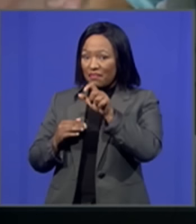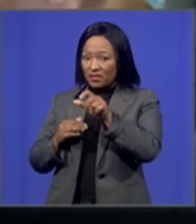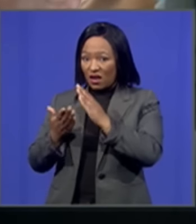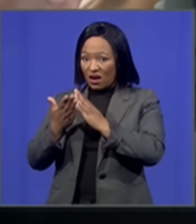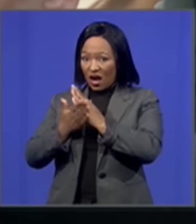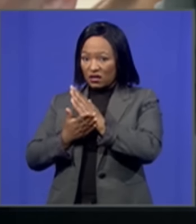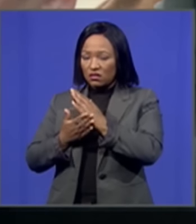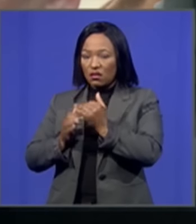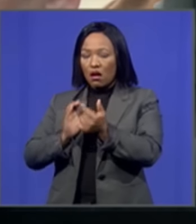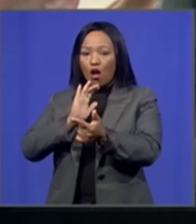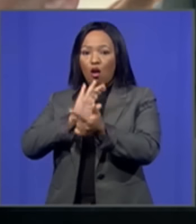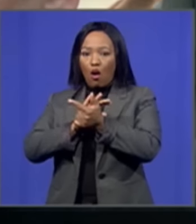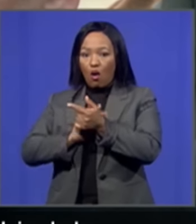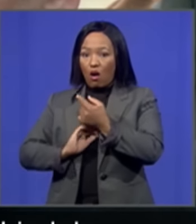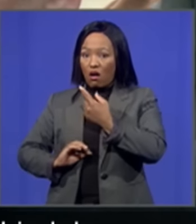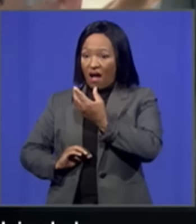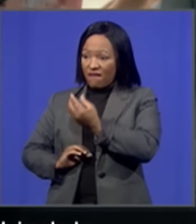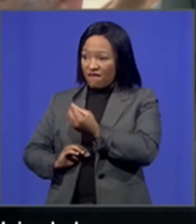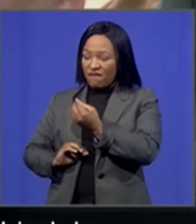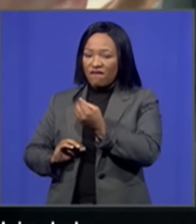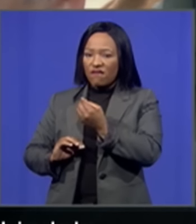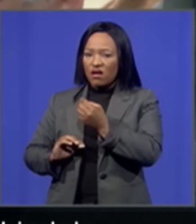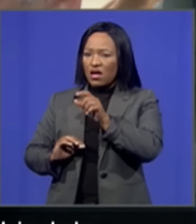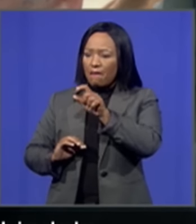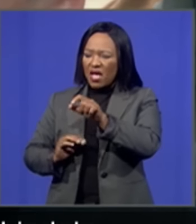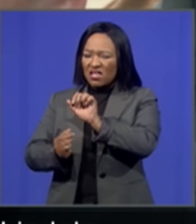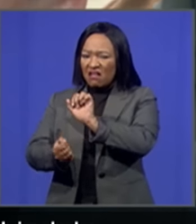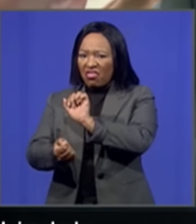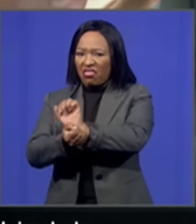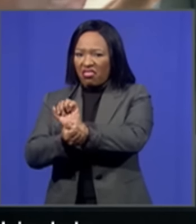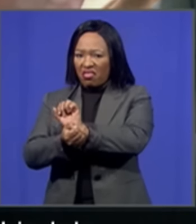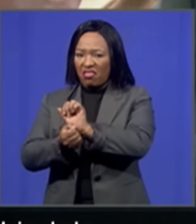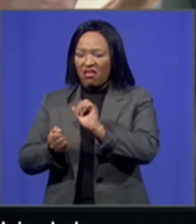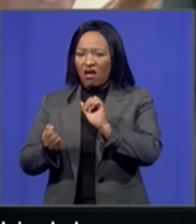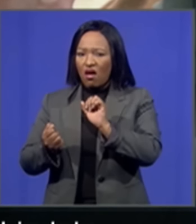hands, to arrest or intimidate